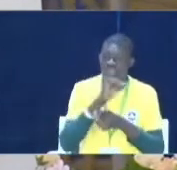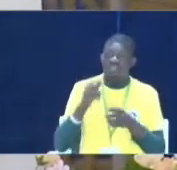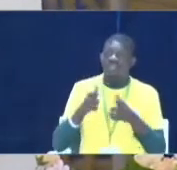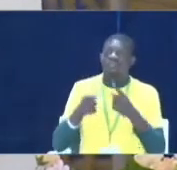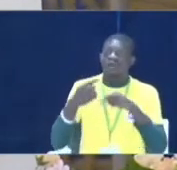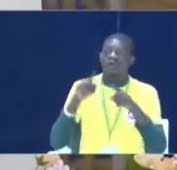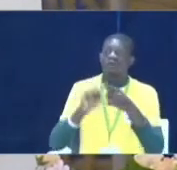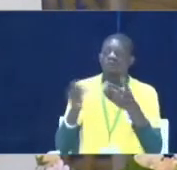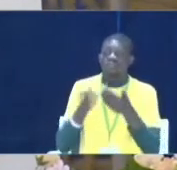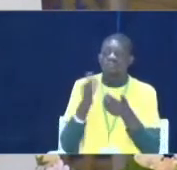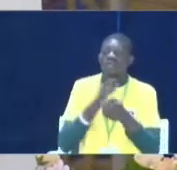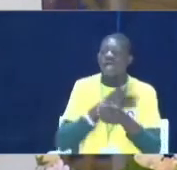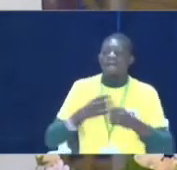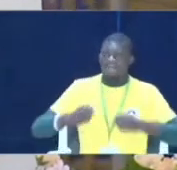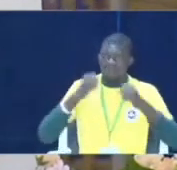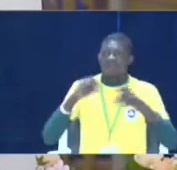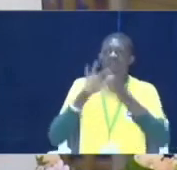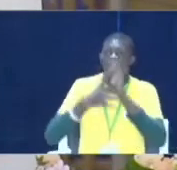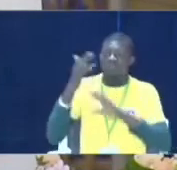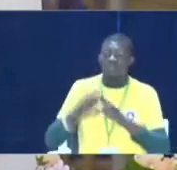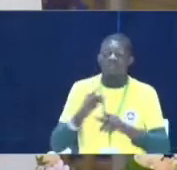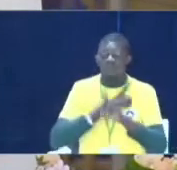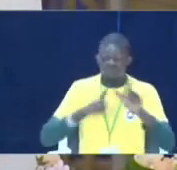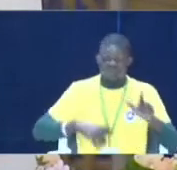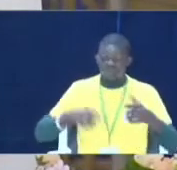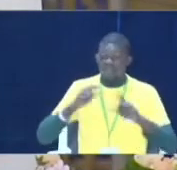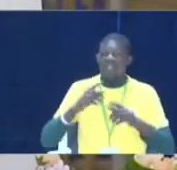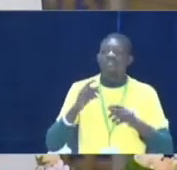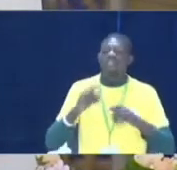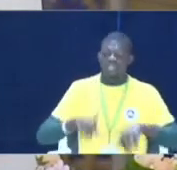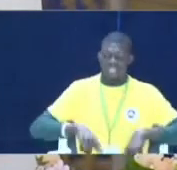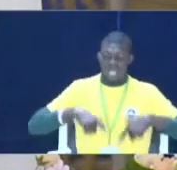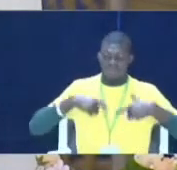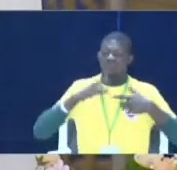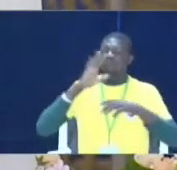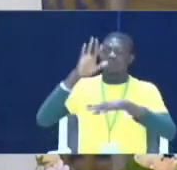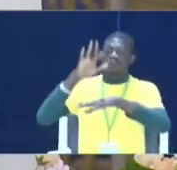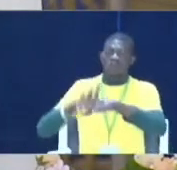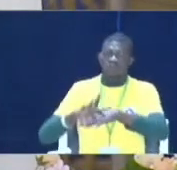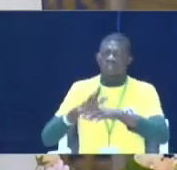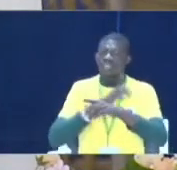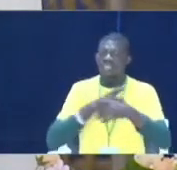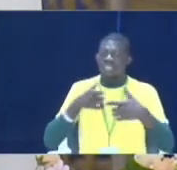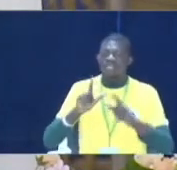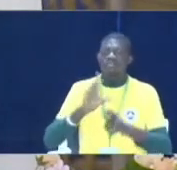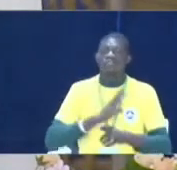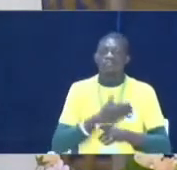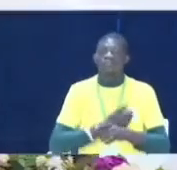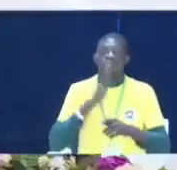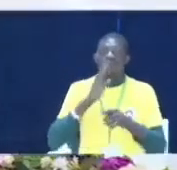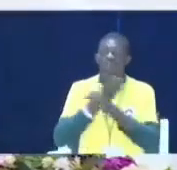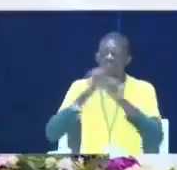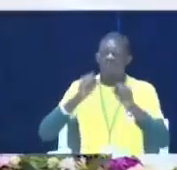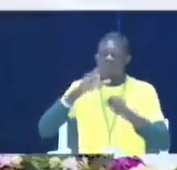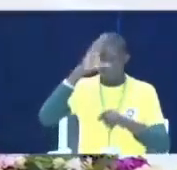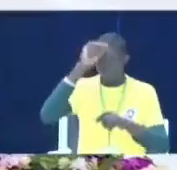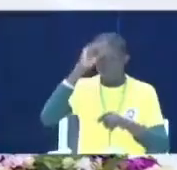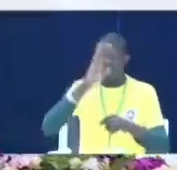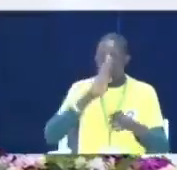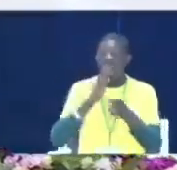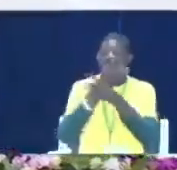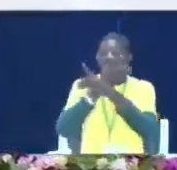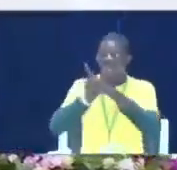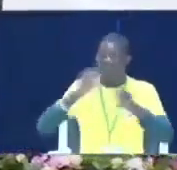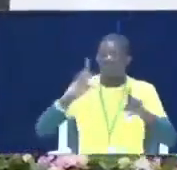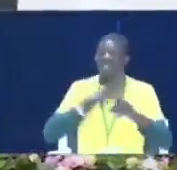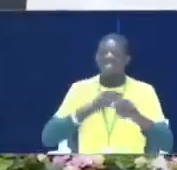with simplicity and with power. Lord, let lives be touched. Let souls be saved. Let men be delivered. And